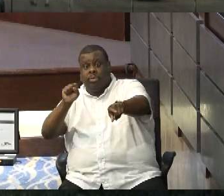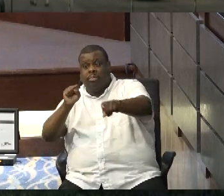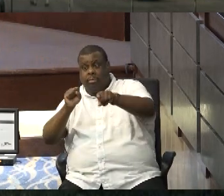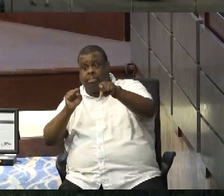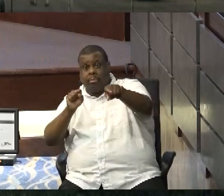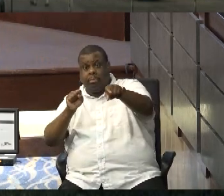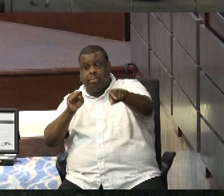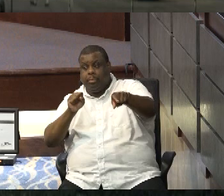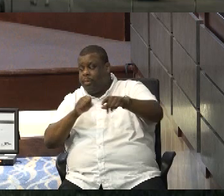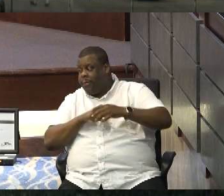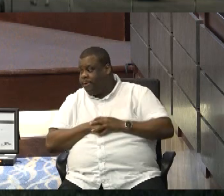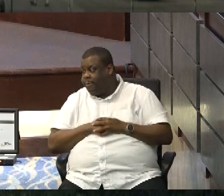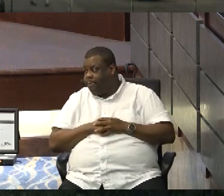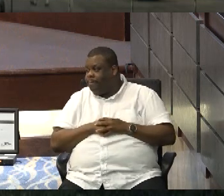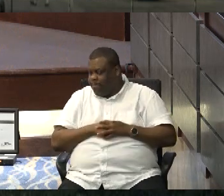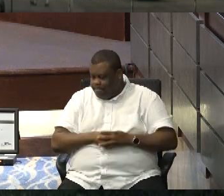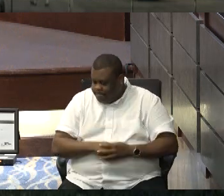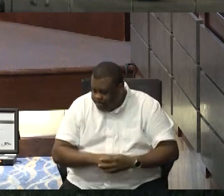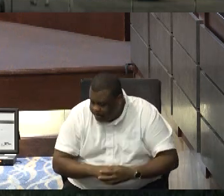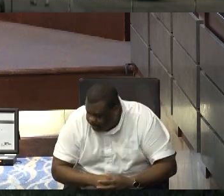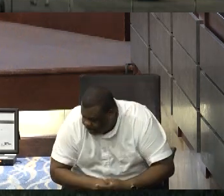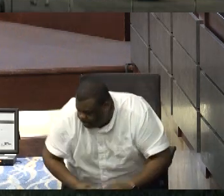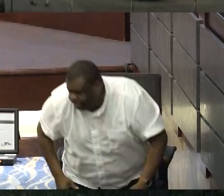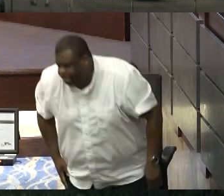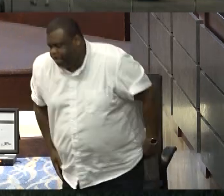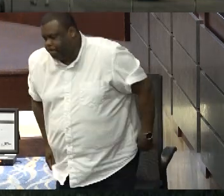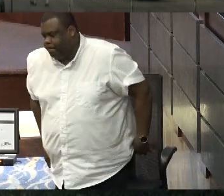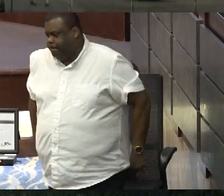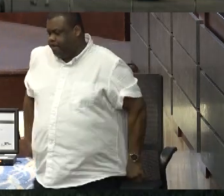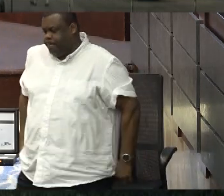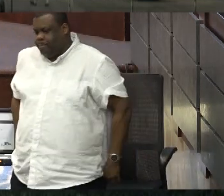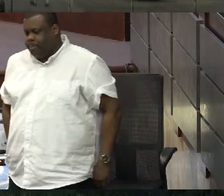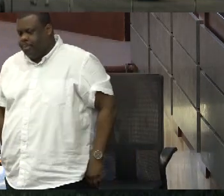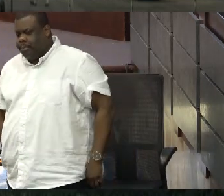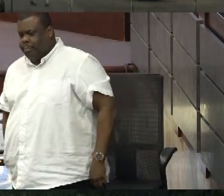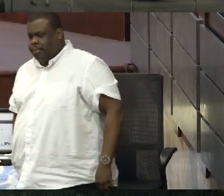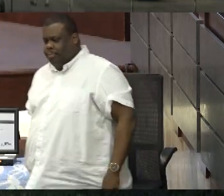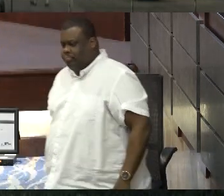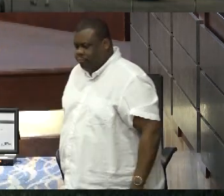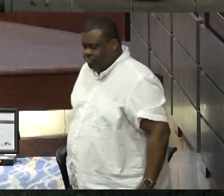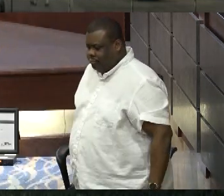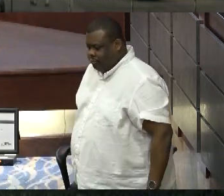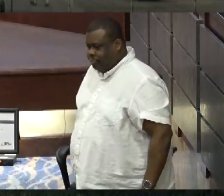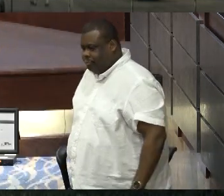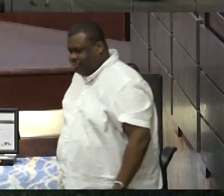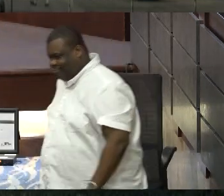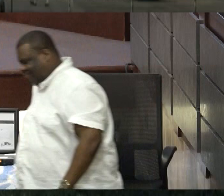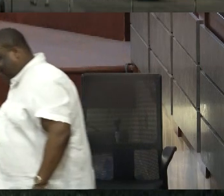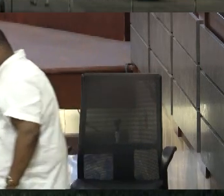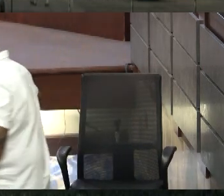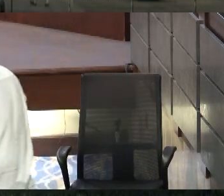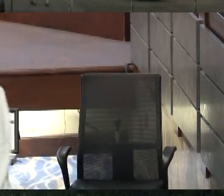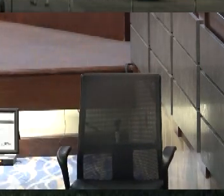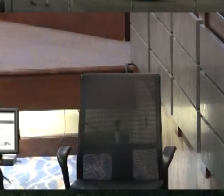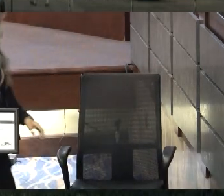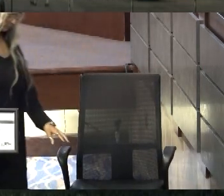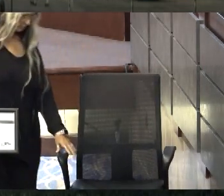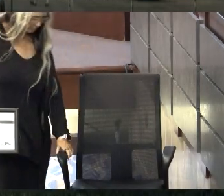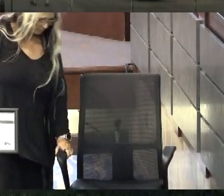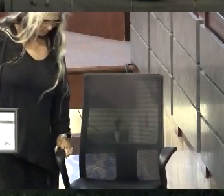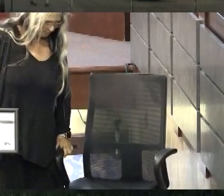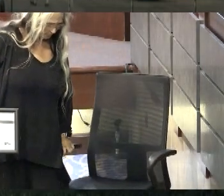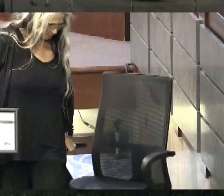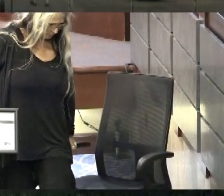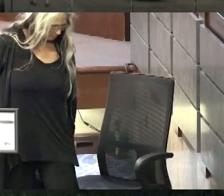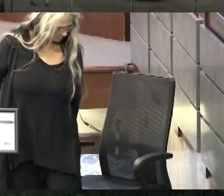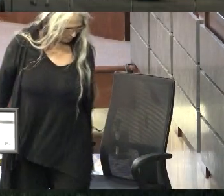kind of step plaza with a ramp that snakes down to the riverfront. And I think this is another benefit of the actual configuration